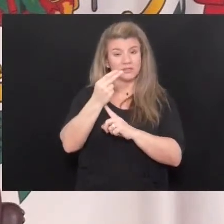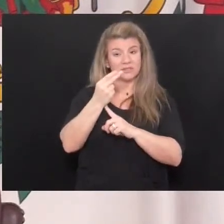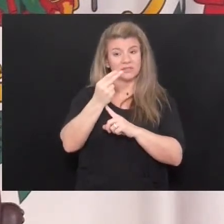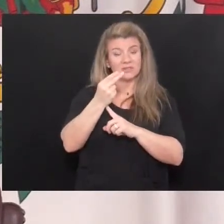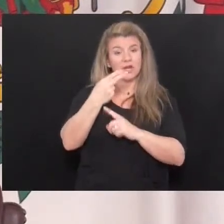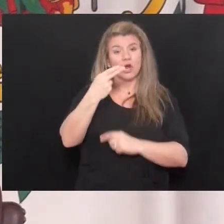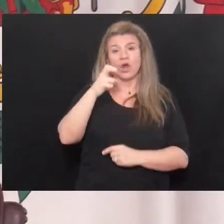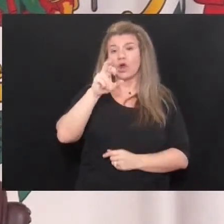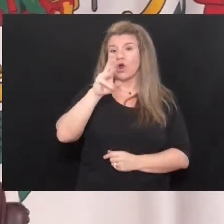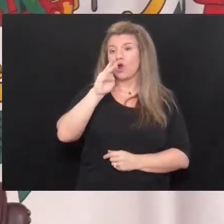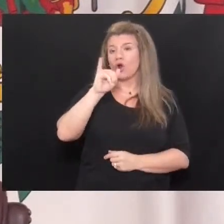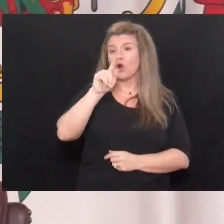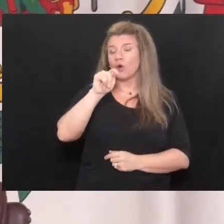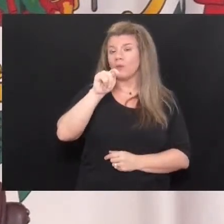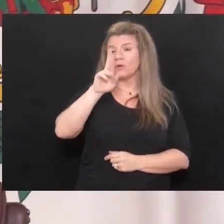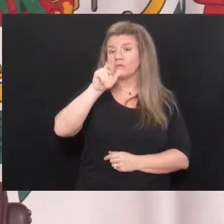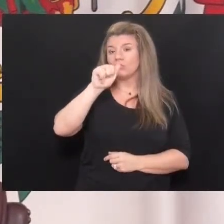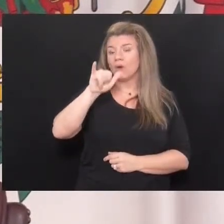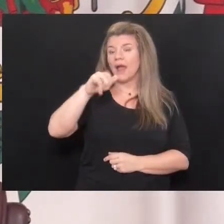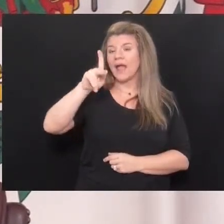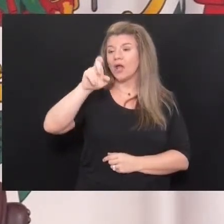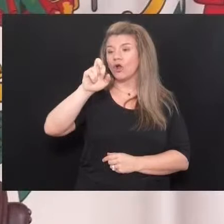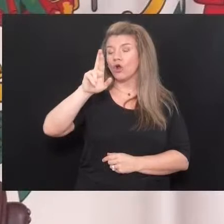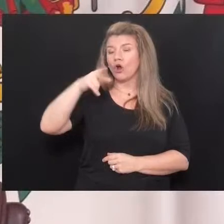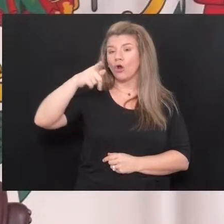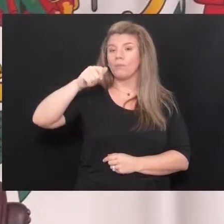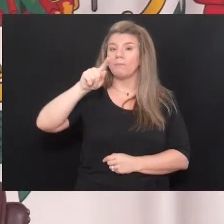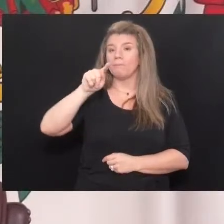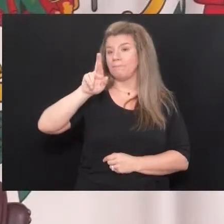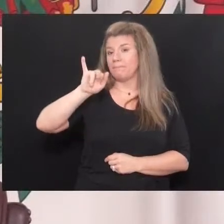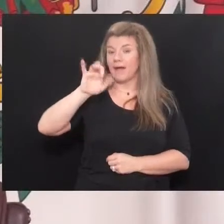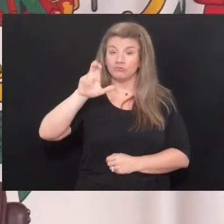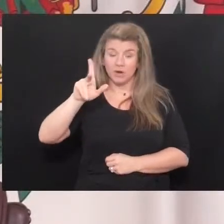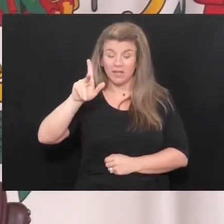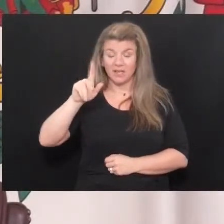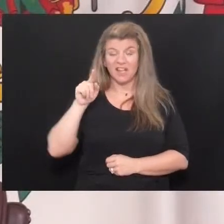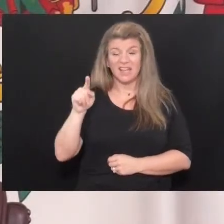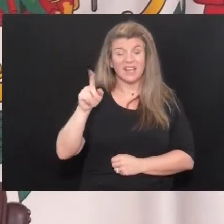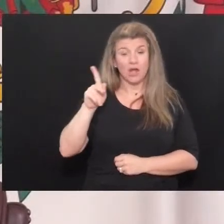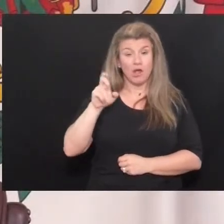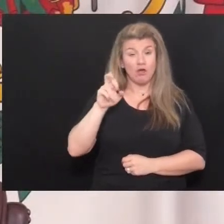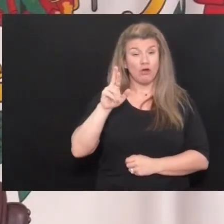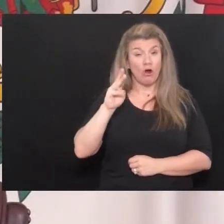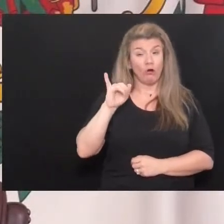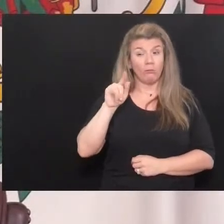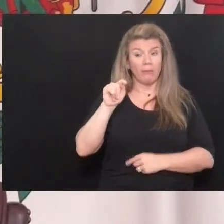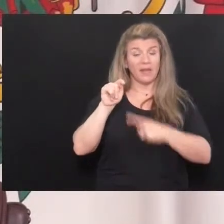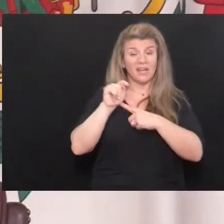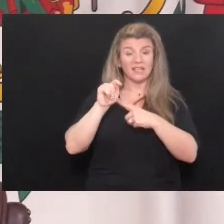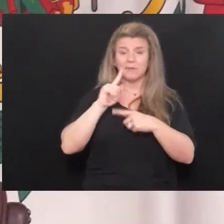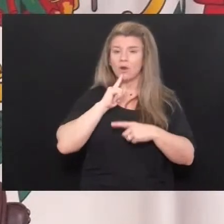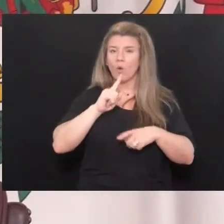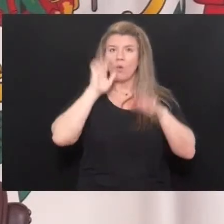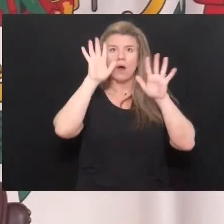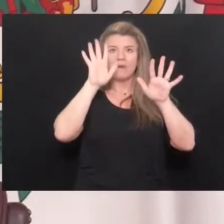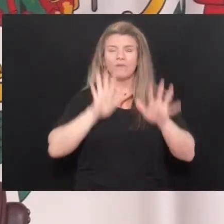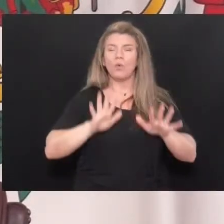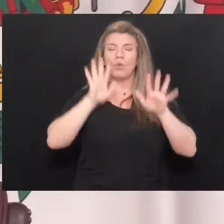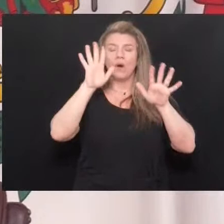Kermit Ray Kirkpatrick. And Kermit has been a wonderful